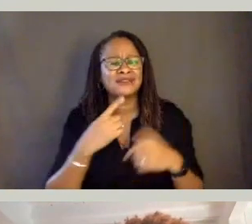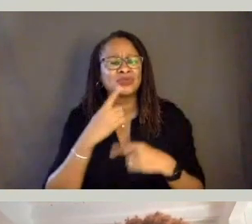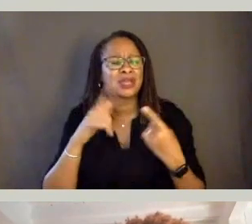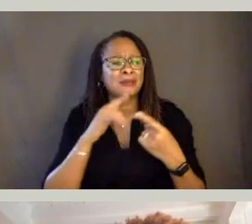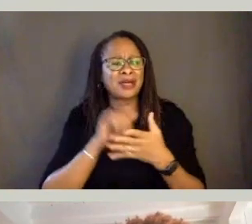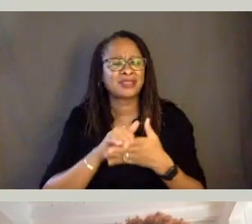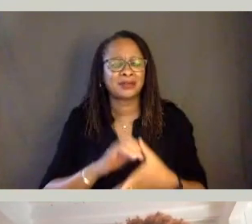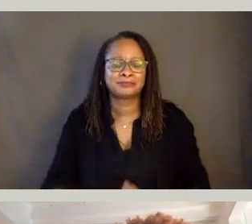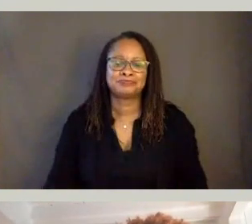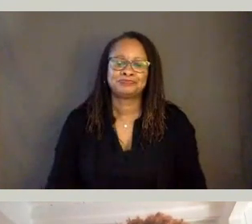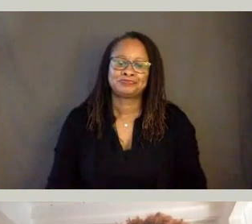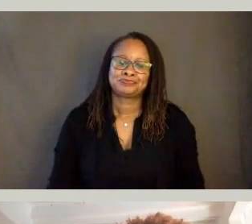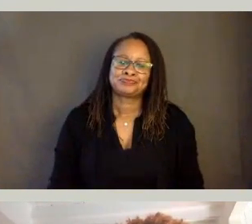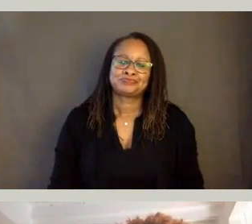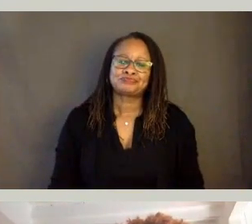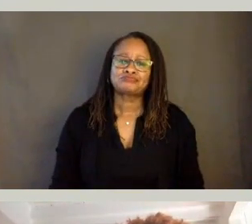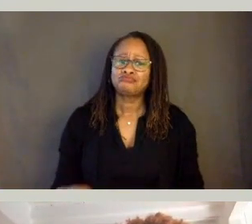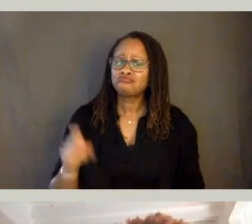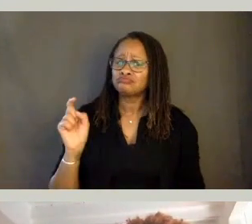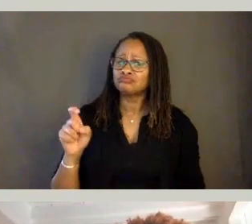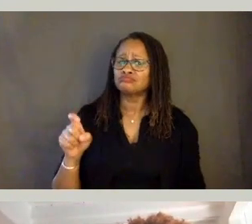that.